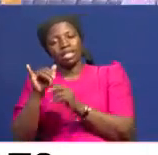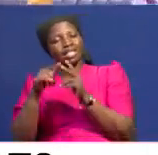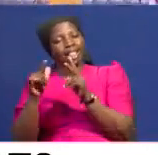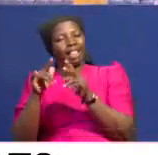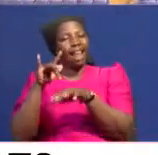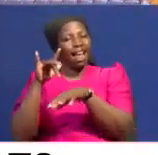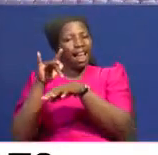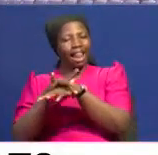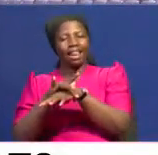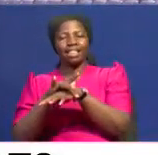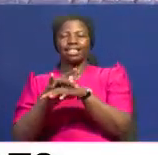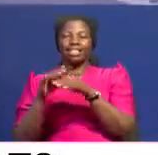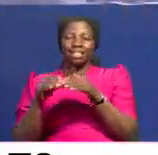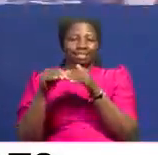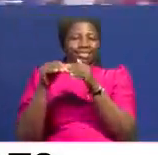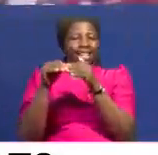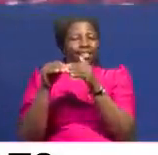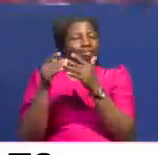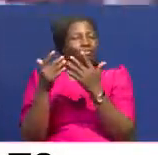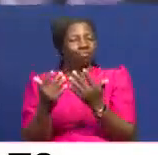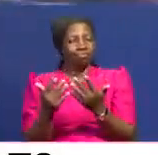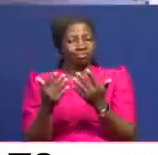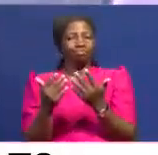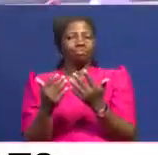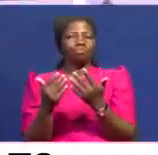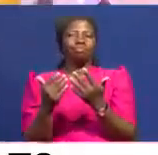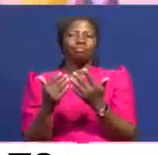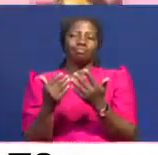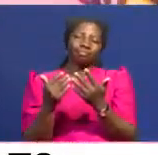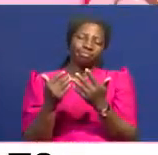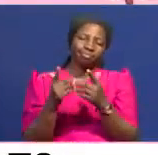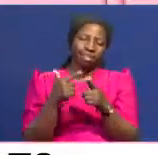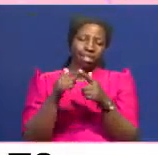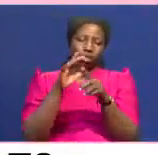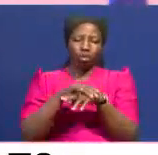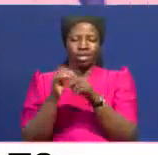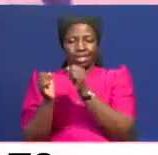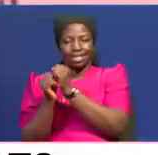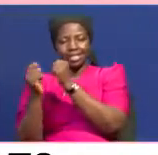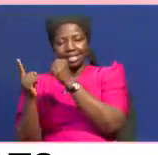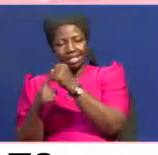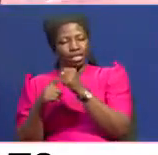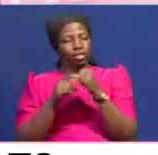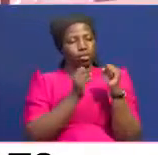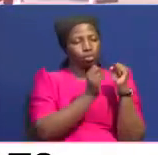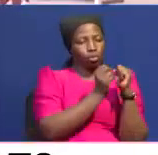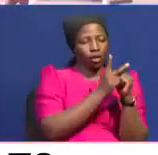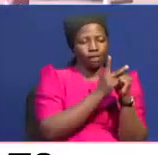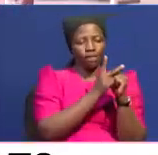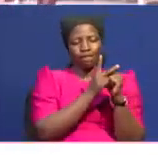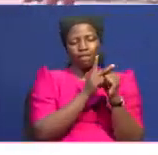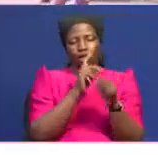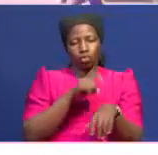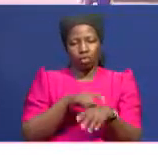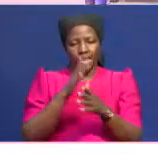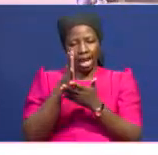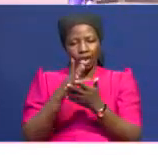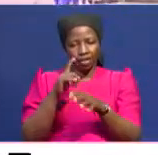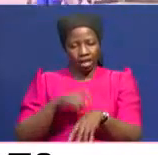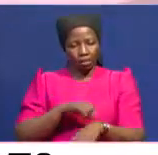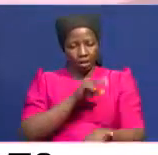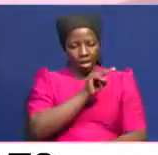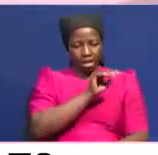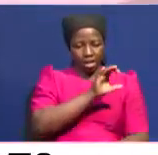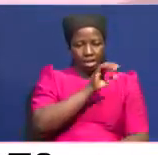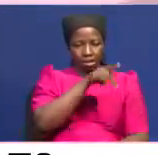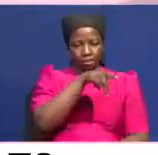an early lead that was served to take the 16-12 lead at halftime. NCPB gained